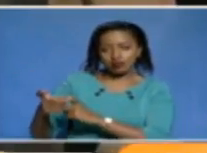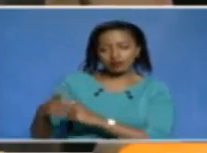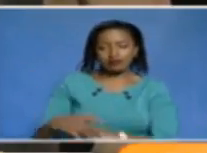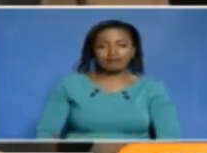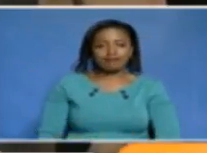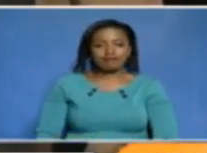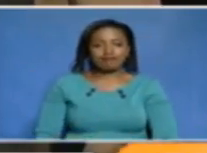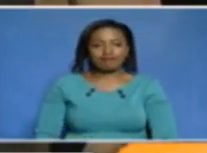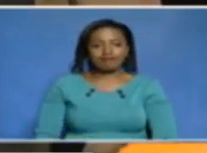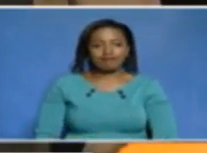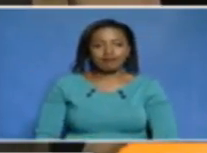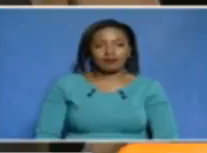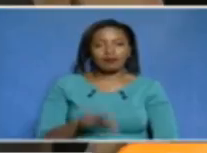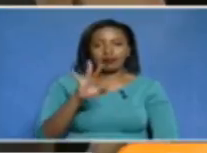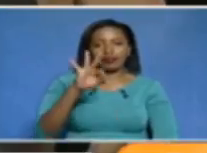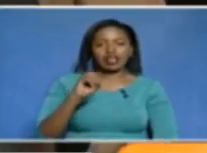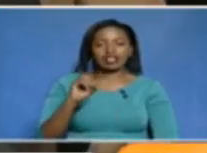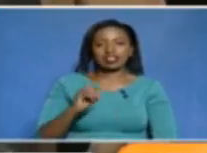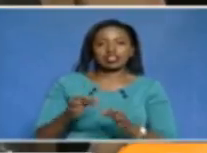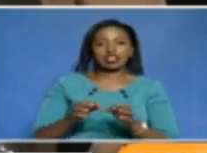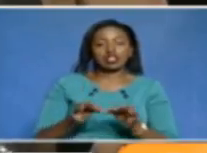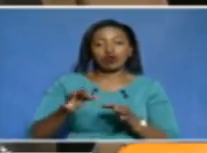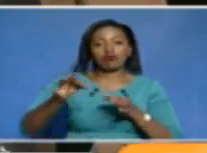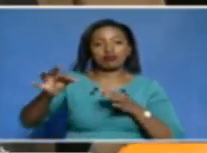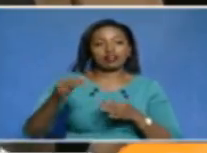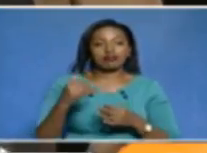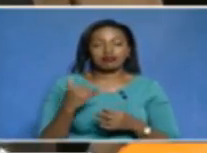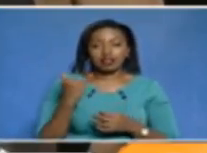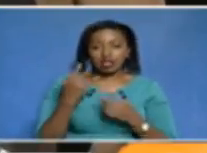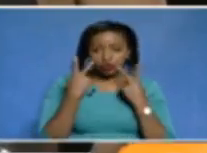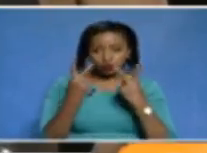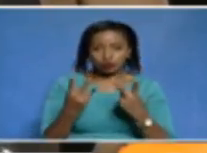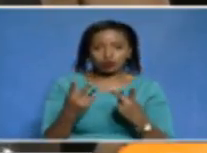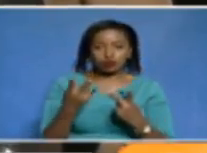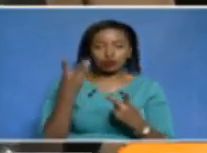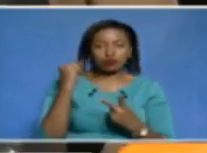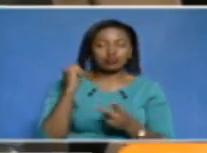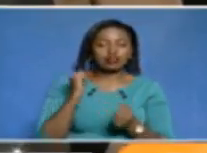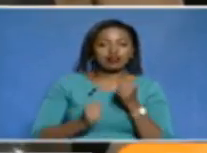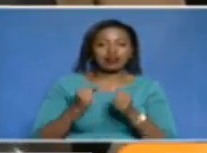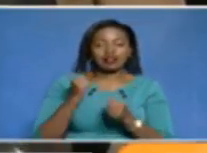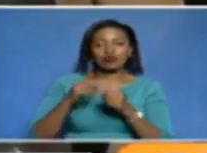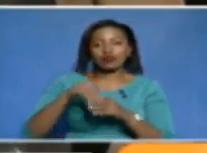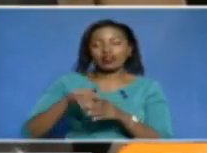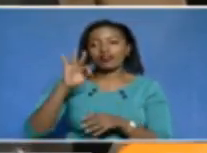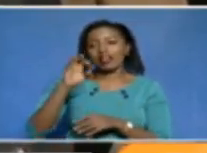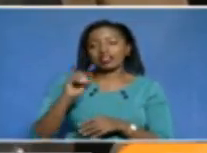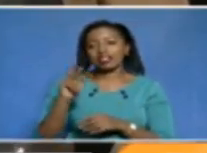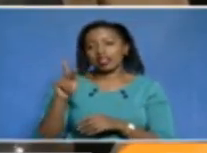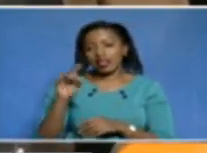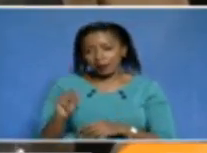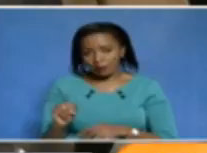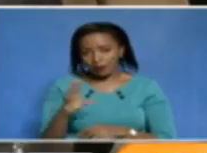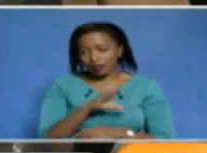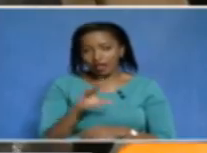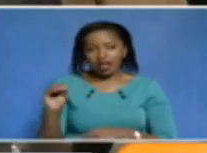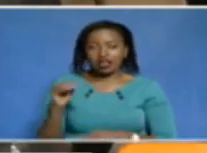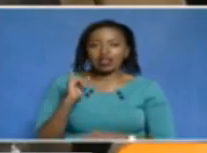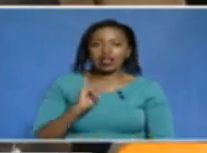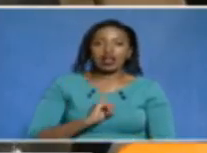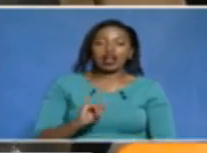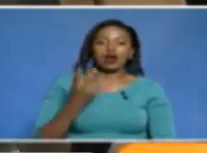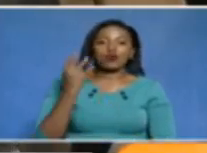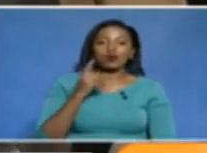At 30 kilometers, then I saw I was running a world record in 30 kilometers, and I was sure